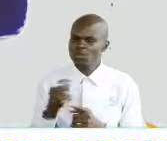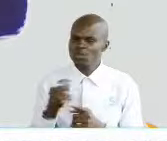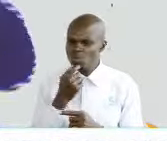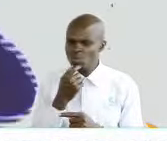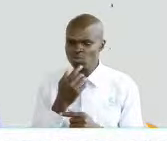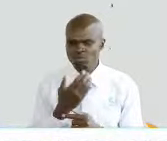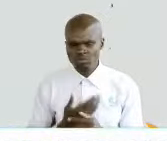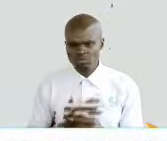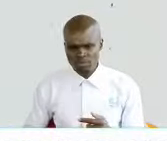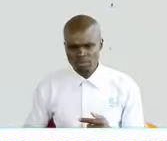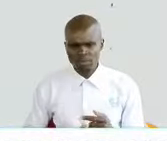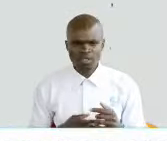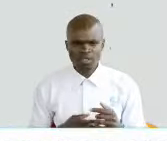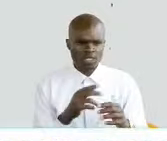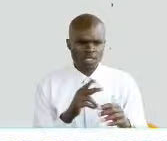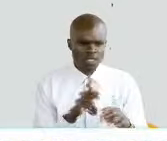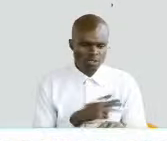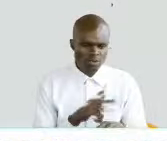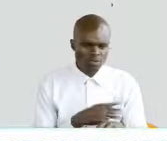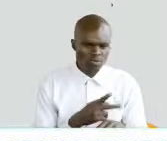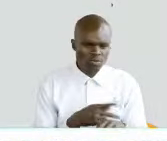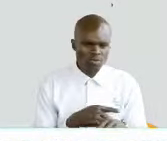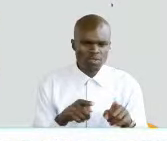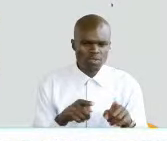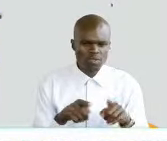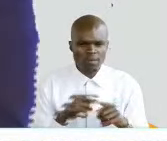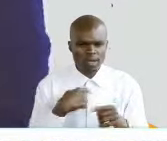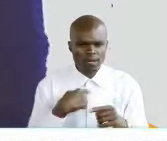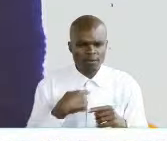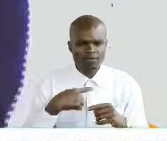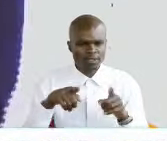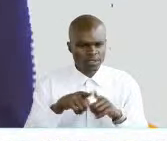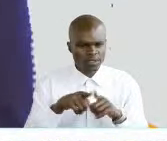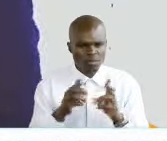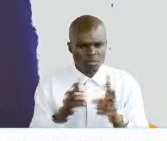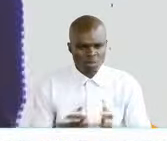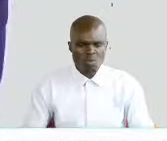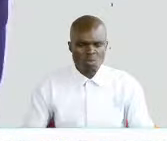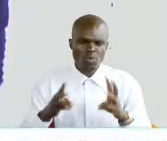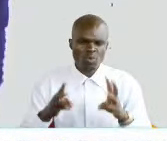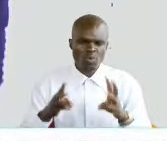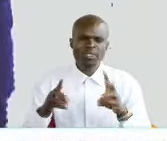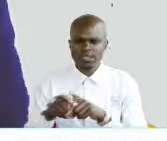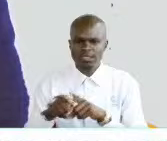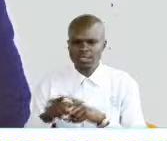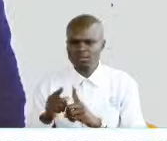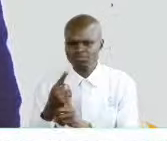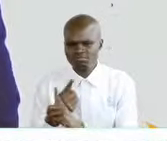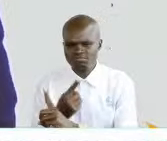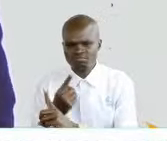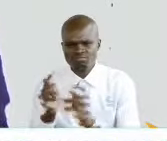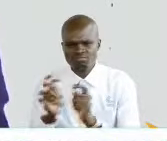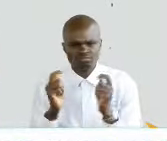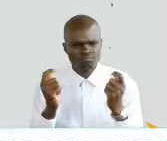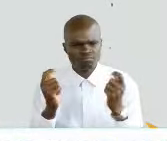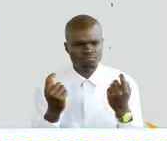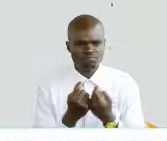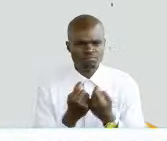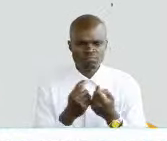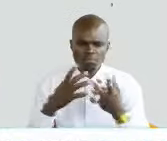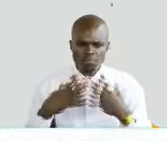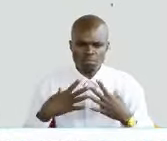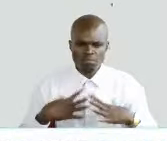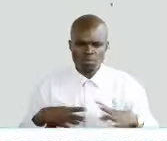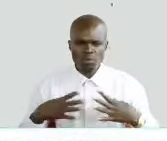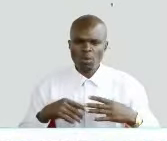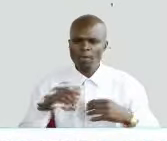Kalenjin dreams. The Kamba's aspirations are the same as the Mijikenda. Our people must be united, for there is more that